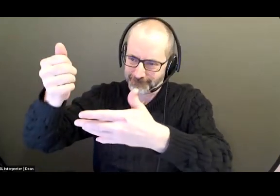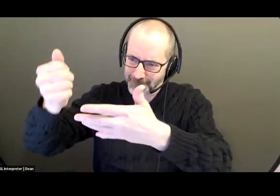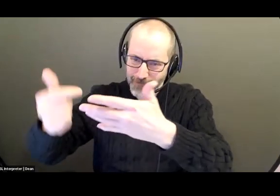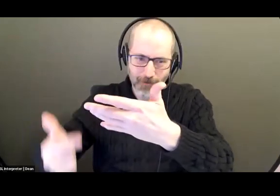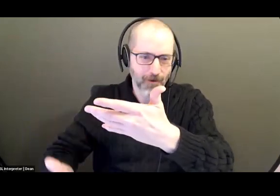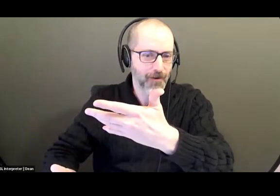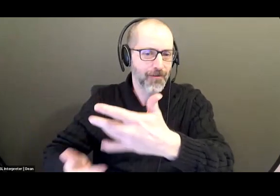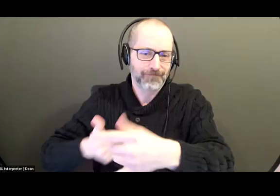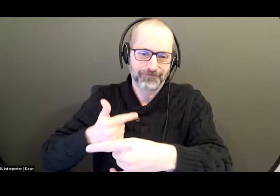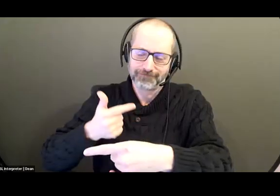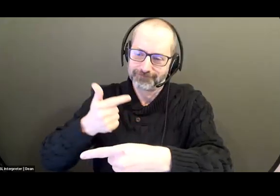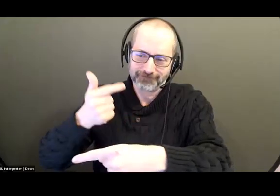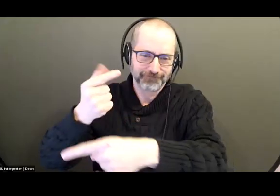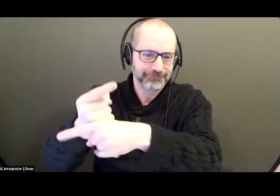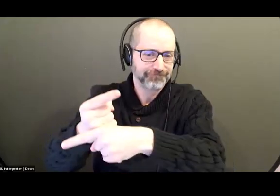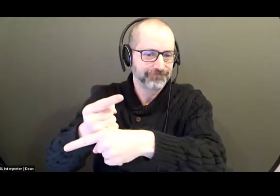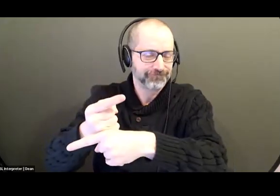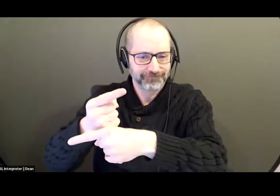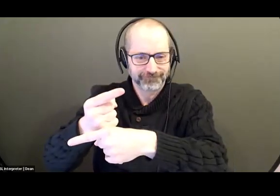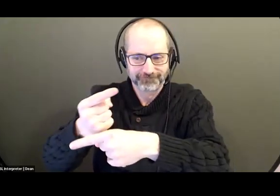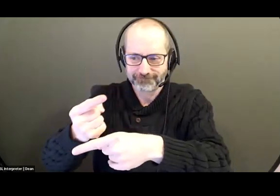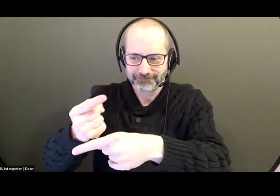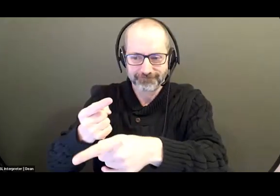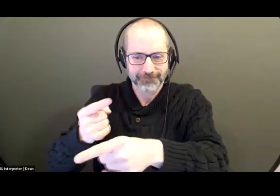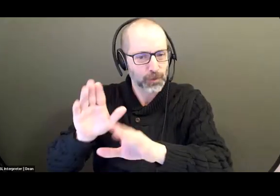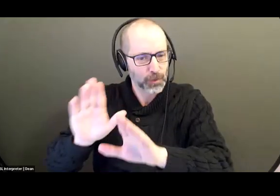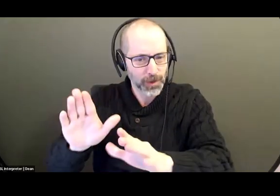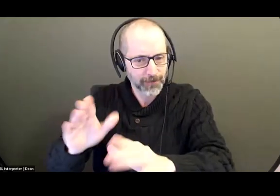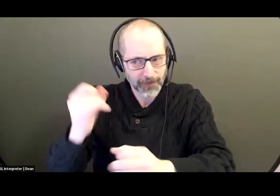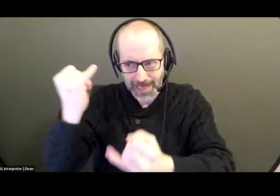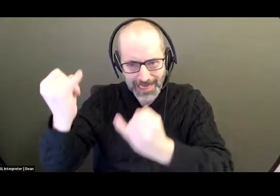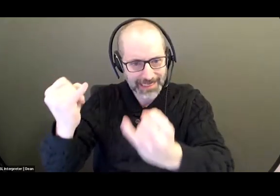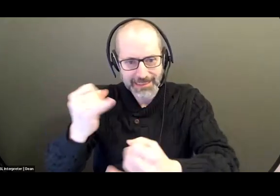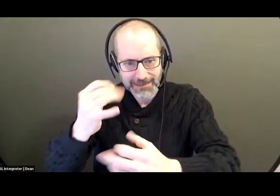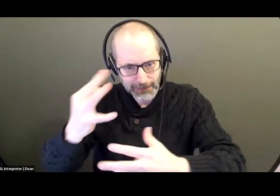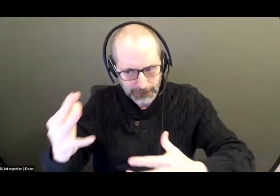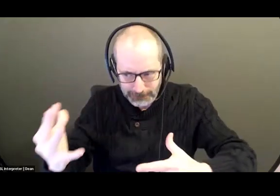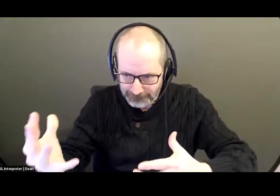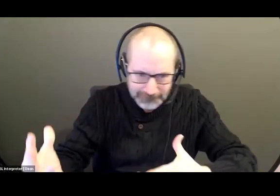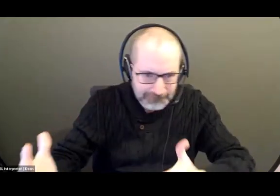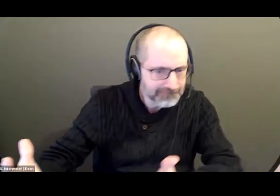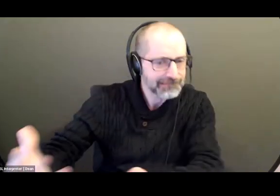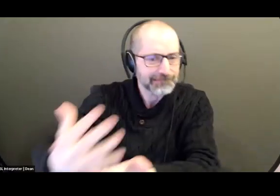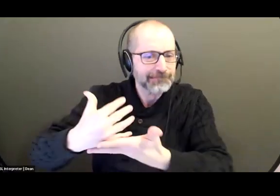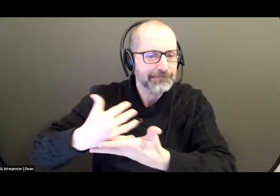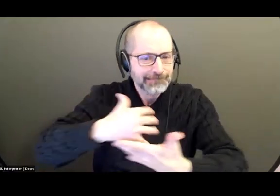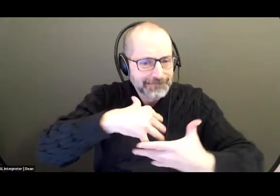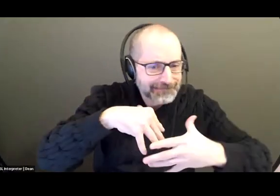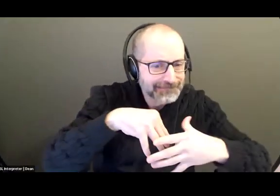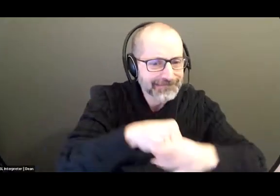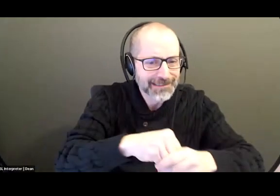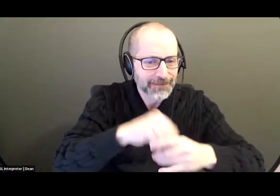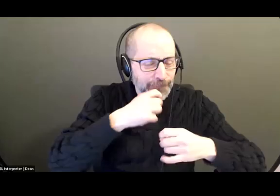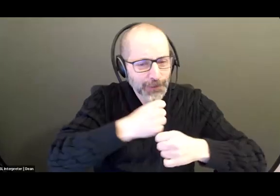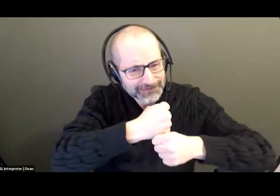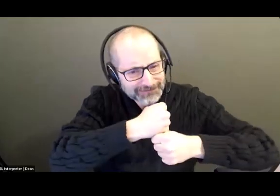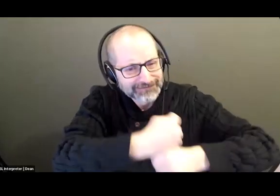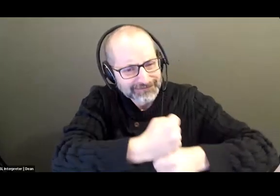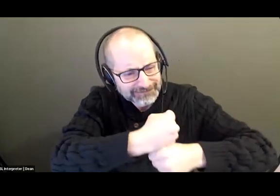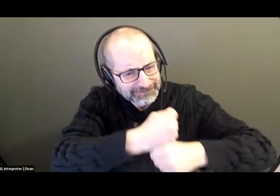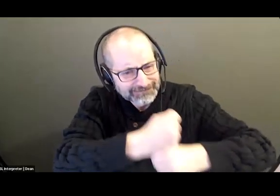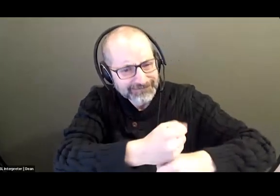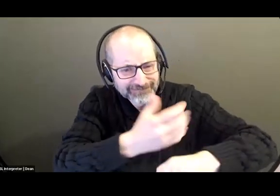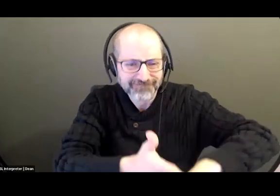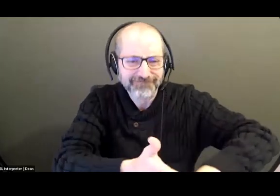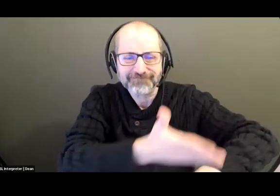Thoughtfulness, okay. These are all great ingredients. They're certainly the ingredients